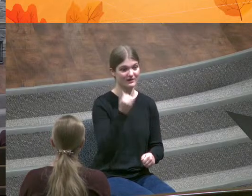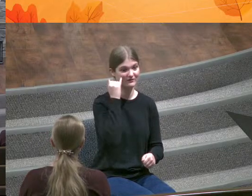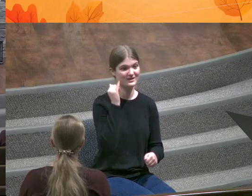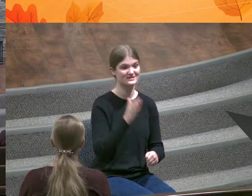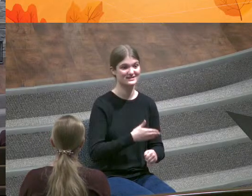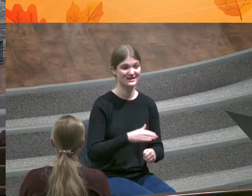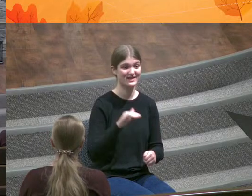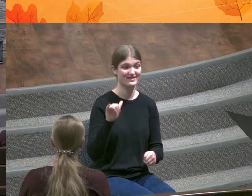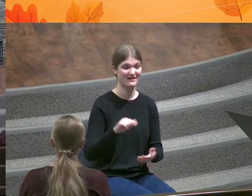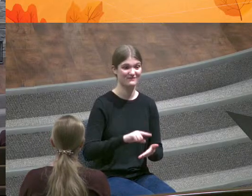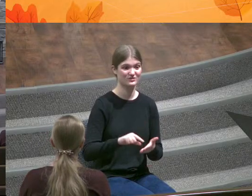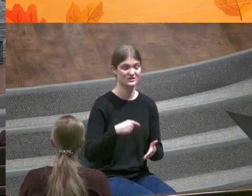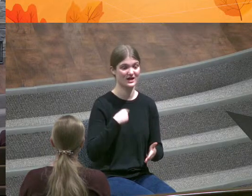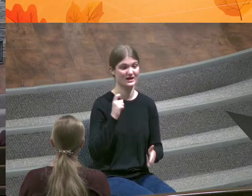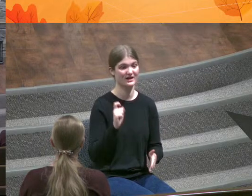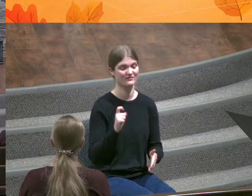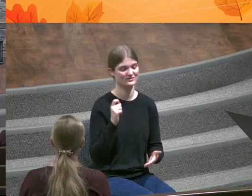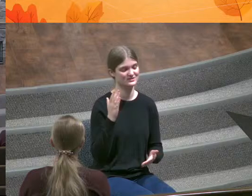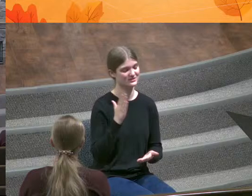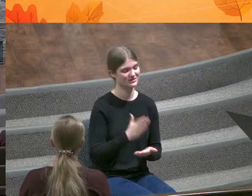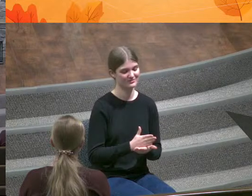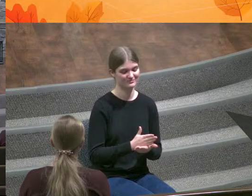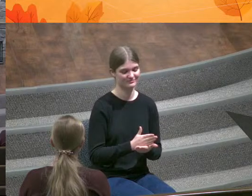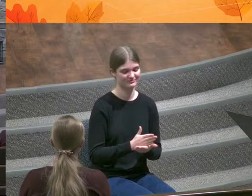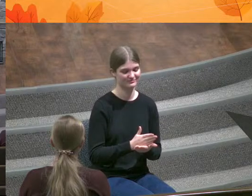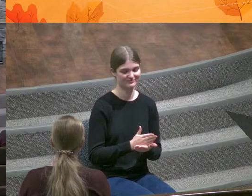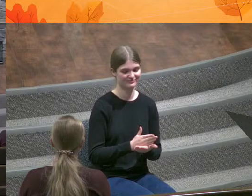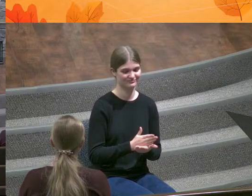if they sing that verse, I have to stop. I just stop.